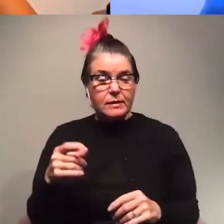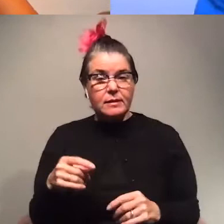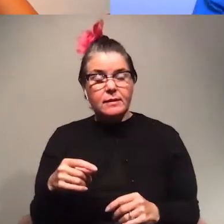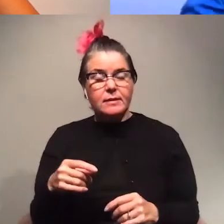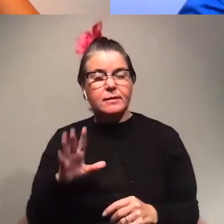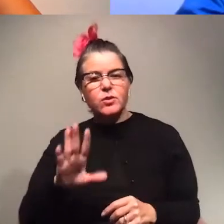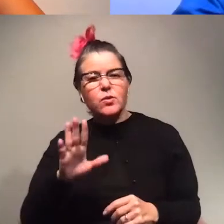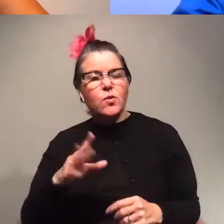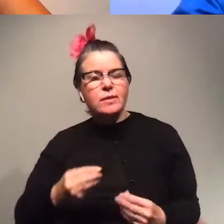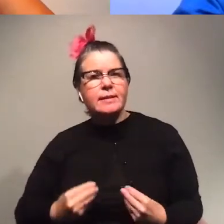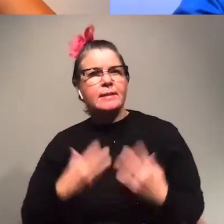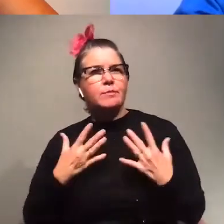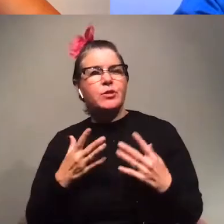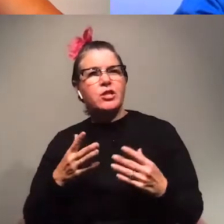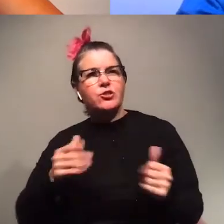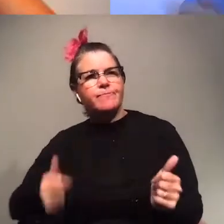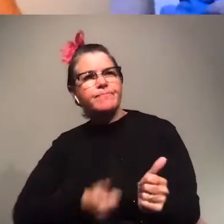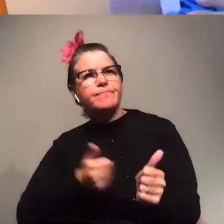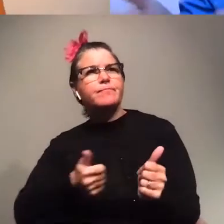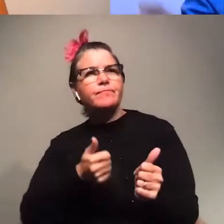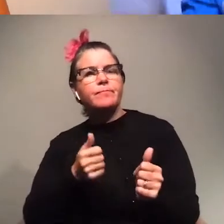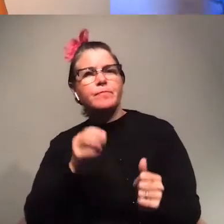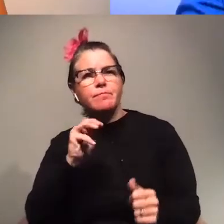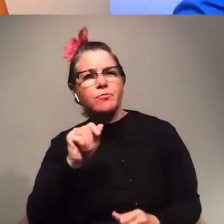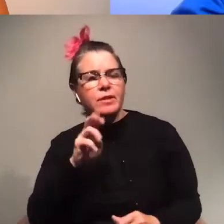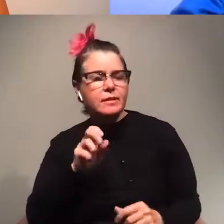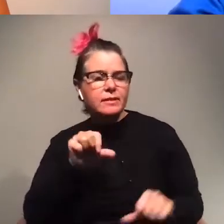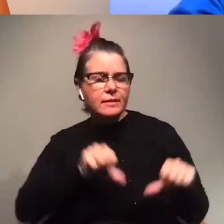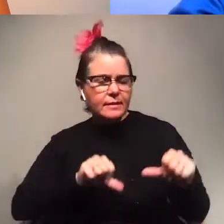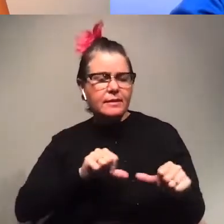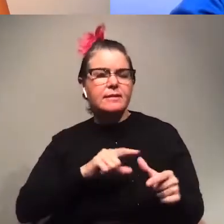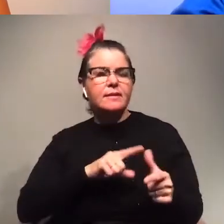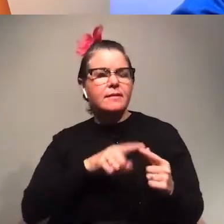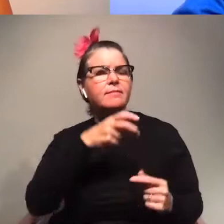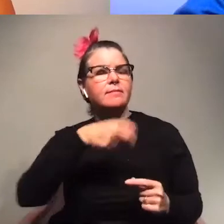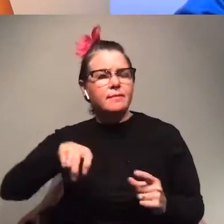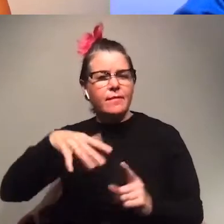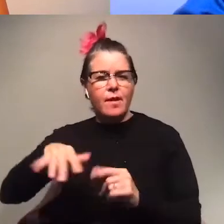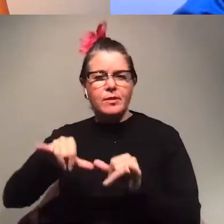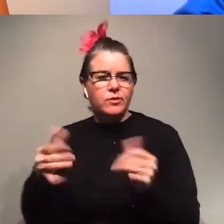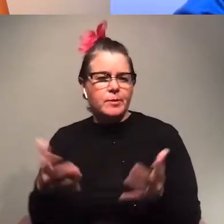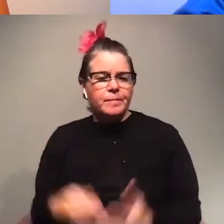your like inspiration to pursue marine science and then environmental engineering?